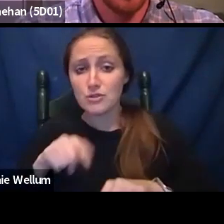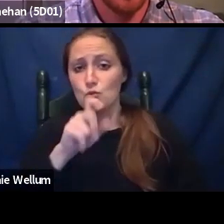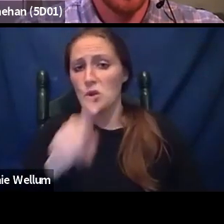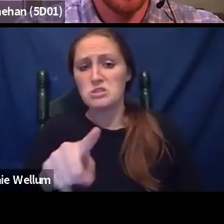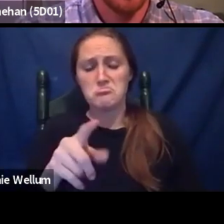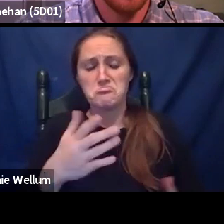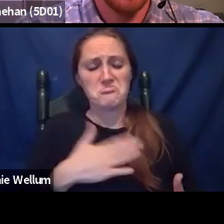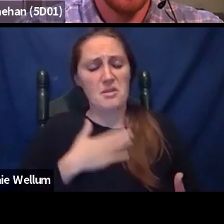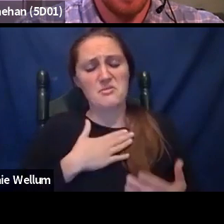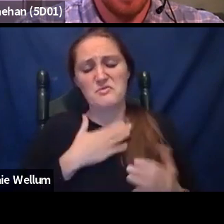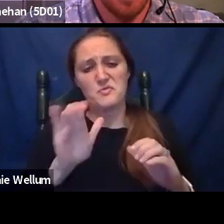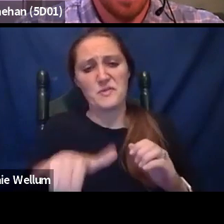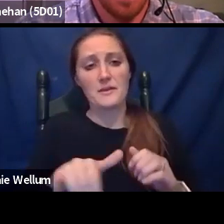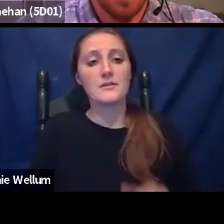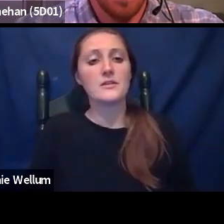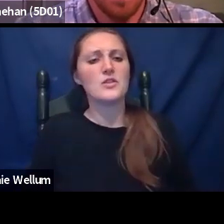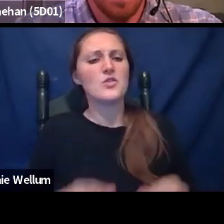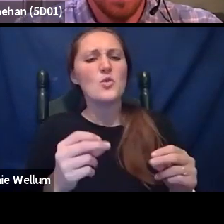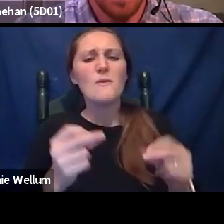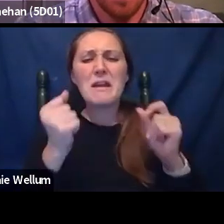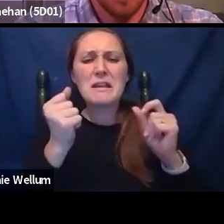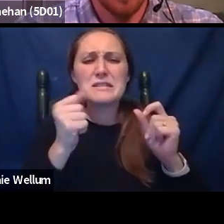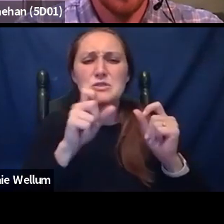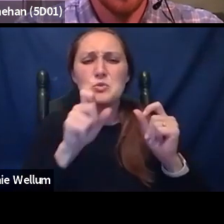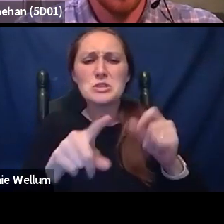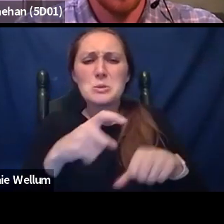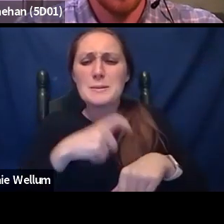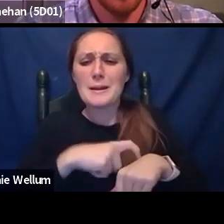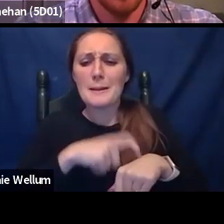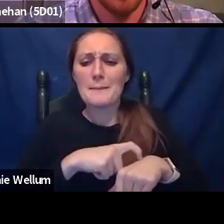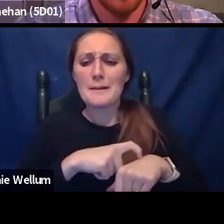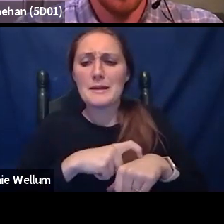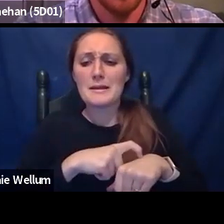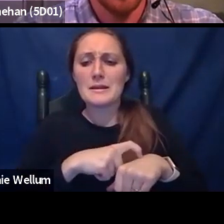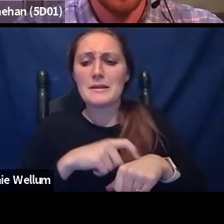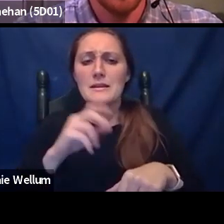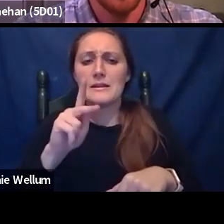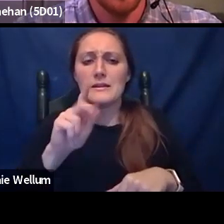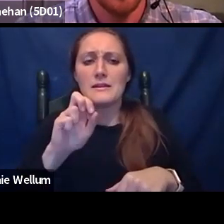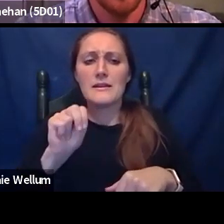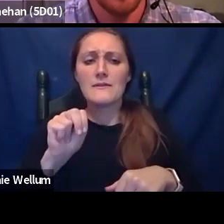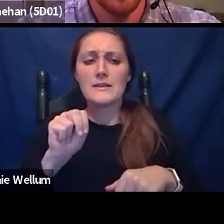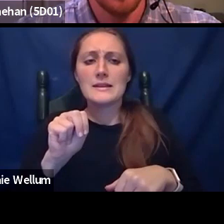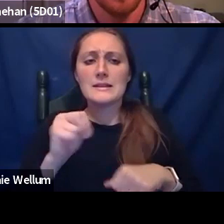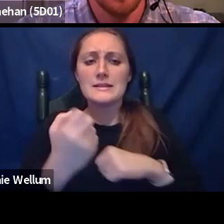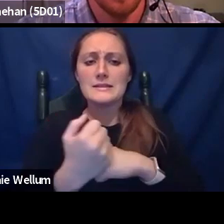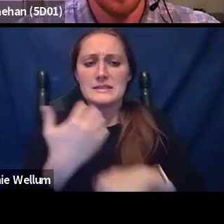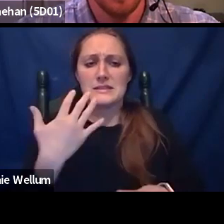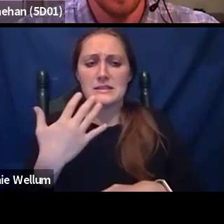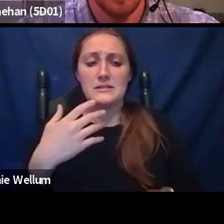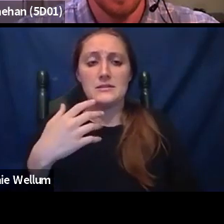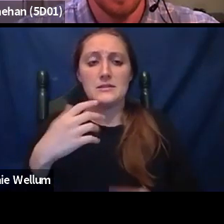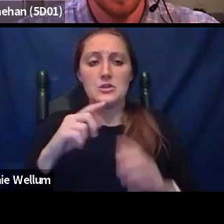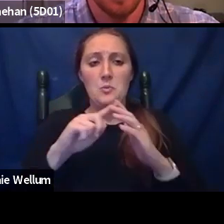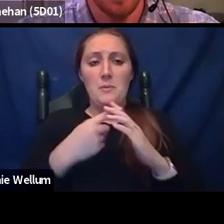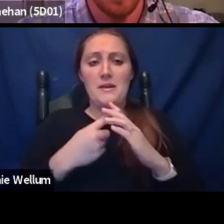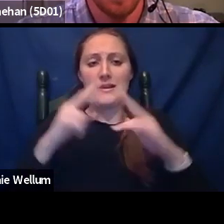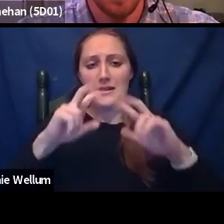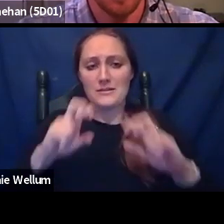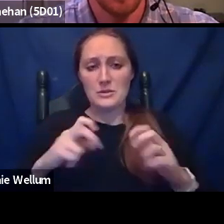quick comment on the timing here. I've got a note from Kevin just saying that preliminary analysis is positive for